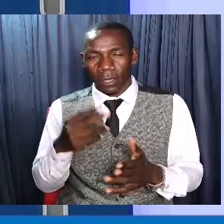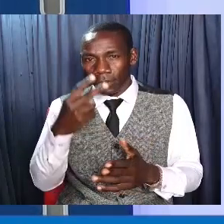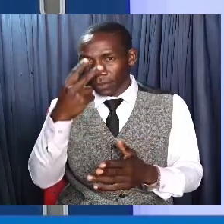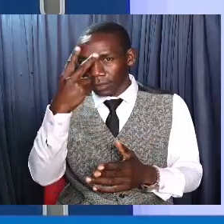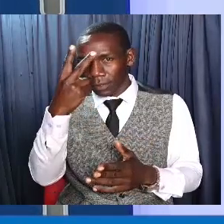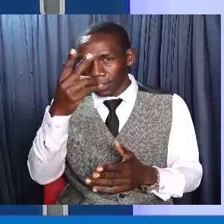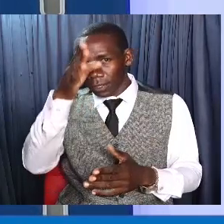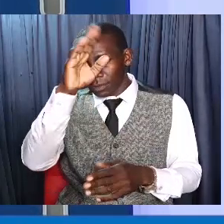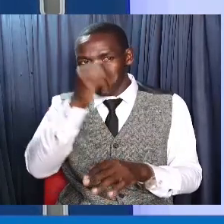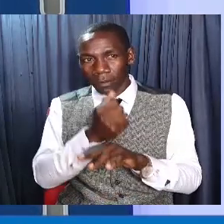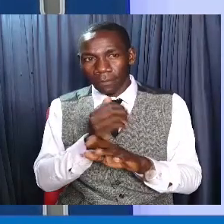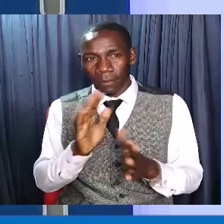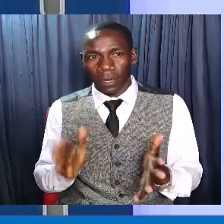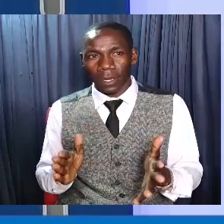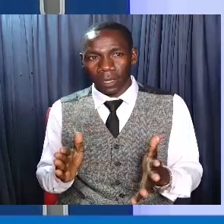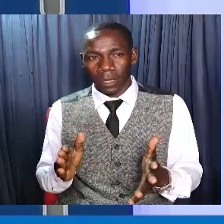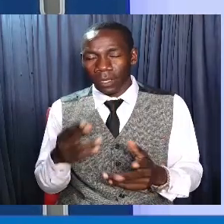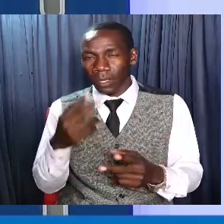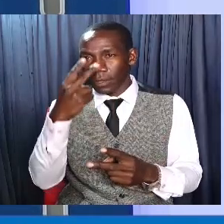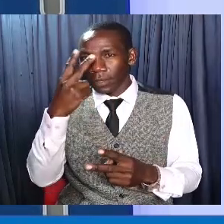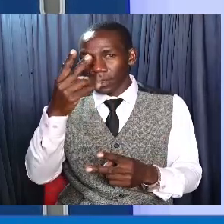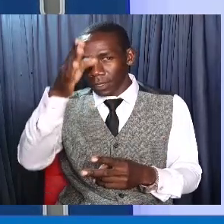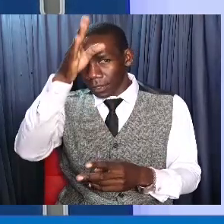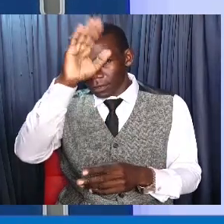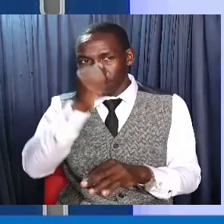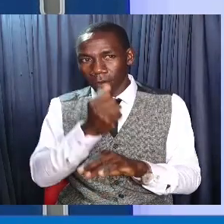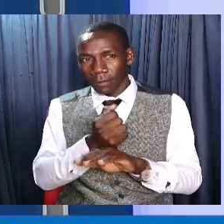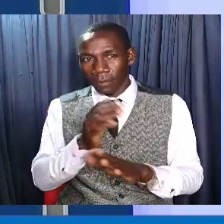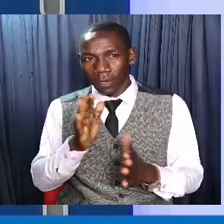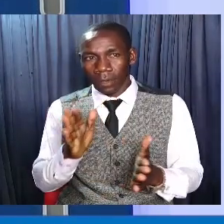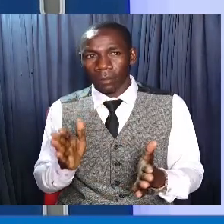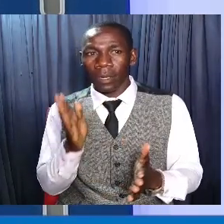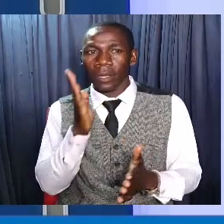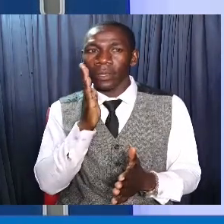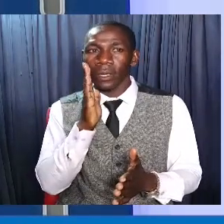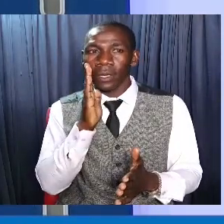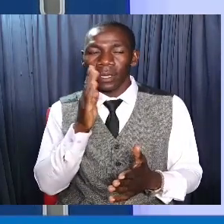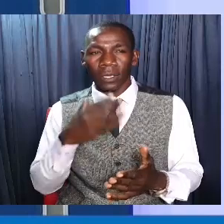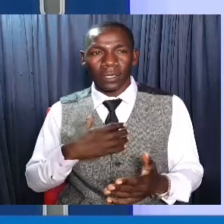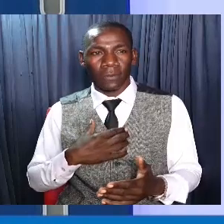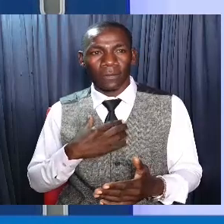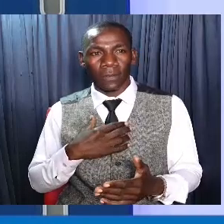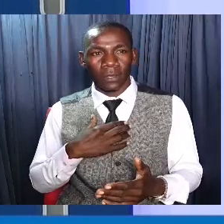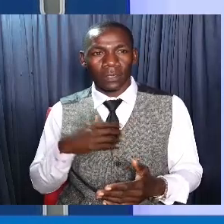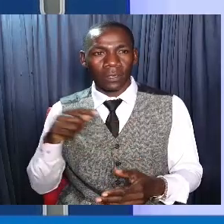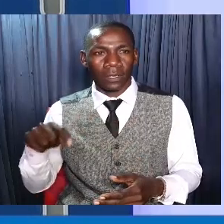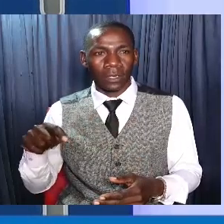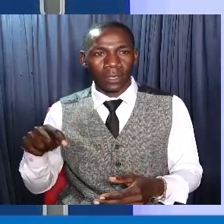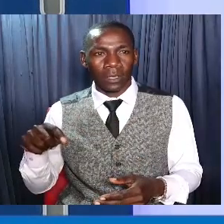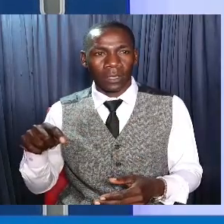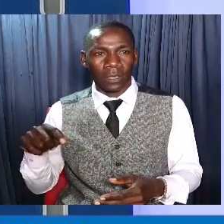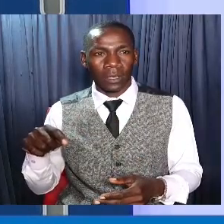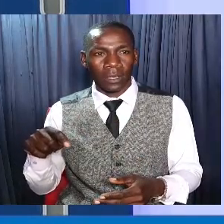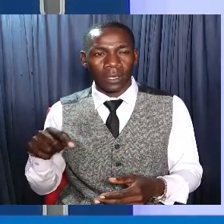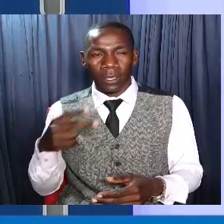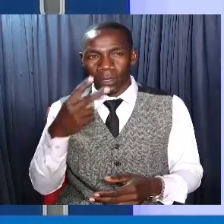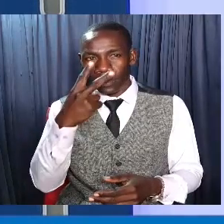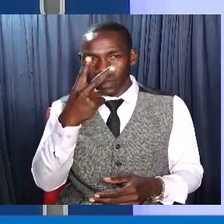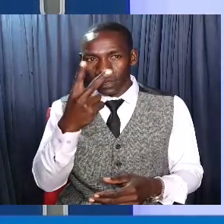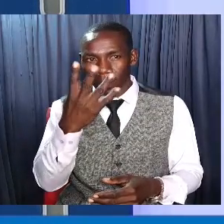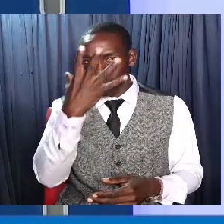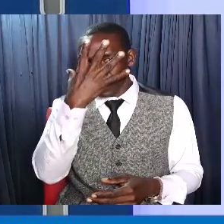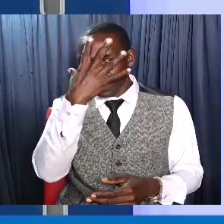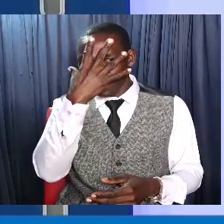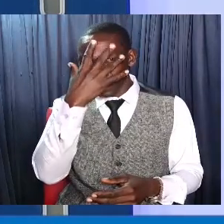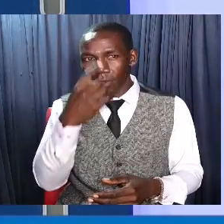Mungu wa mwanzilishi. You will see God of the founder. Mtaona Mungu wa mama mwanzilishi. You will see God of the founder mama. Na ni mgeni mwenyewe. And she was a newcomer. Hata wewe waona fedhea kusema